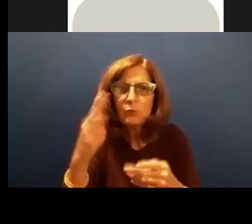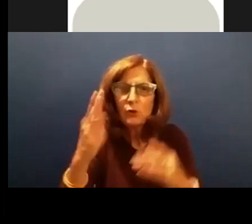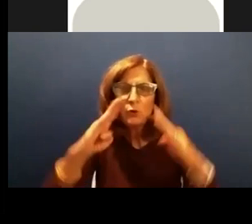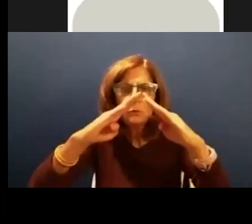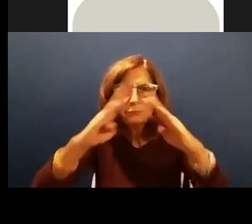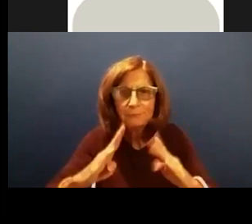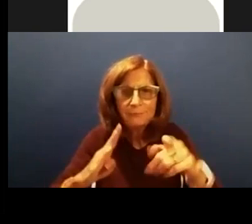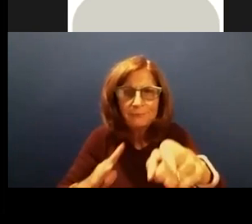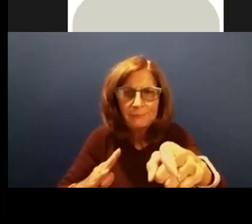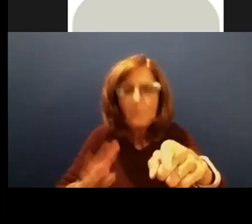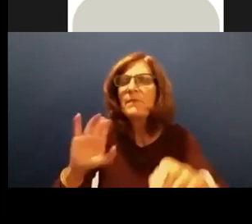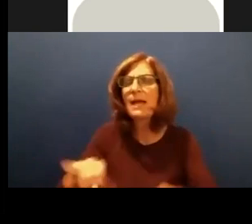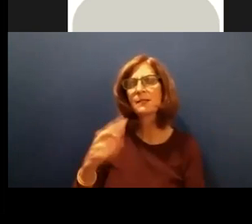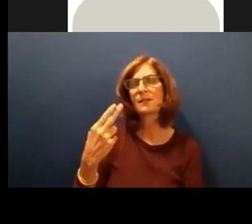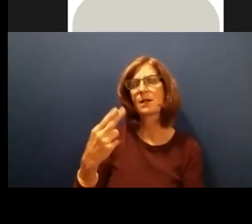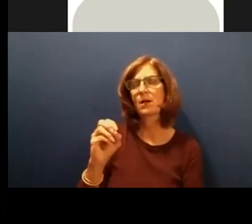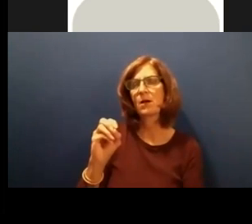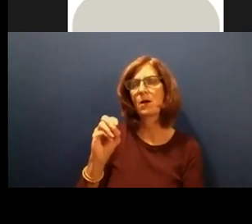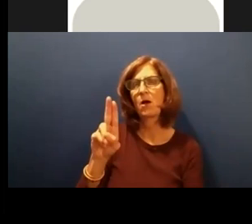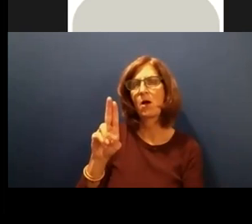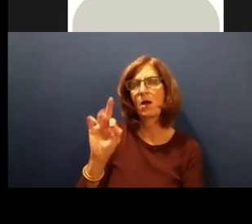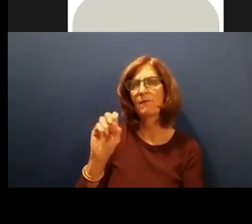white awning. Okay.